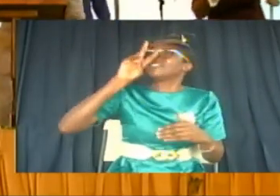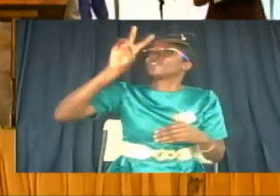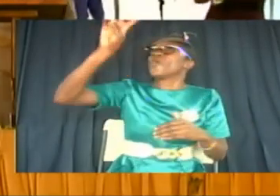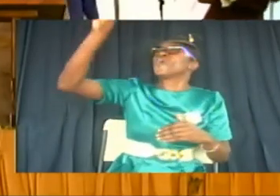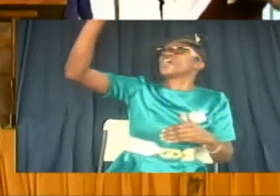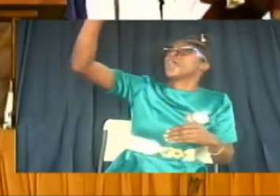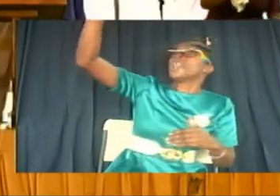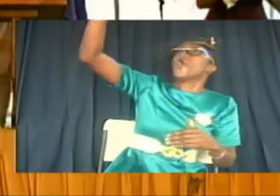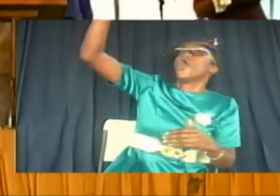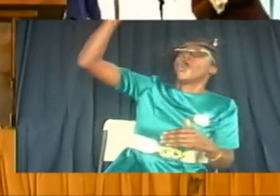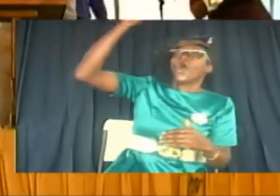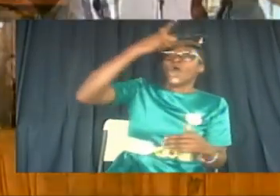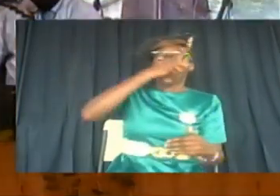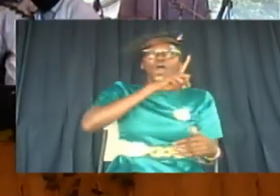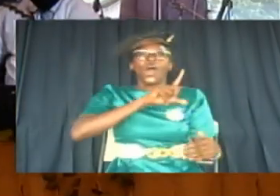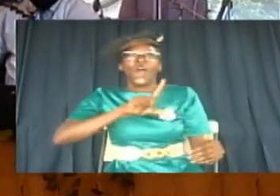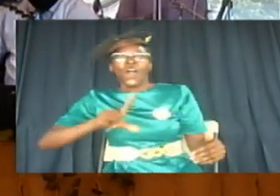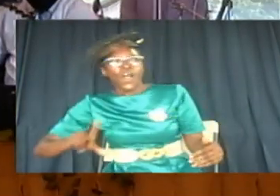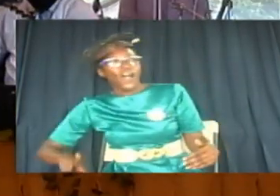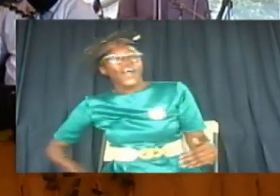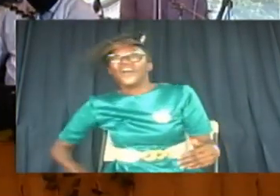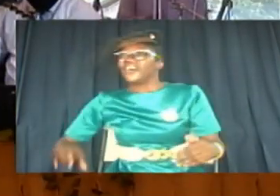Isaiah saw the